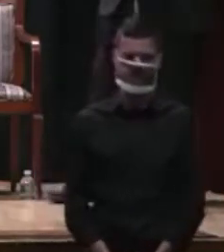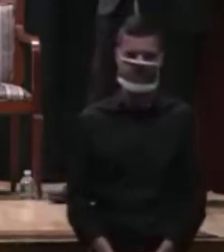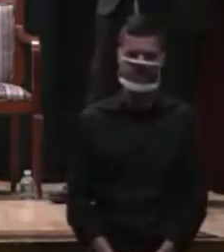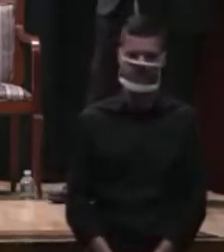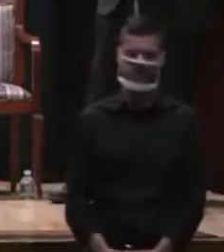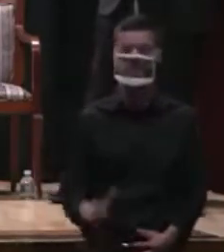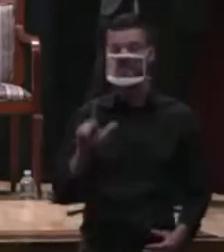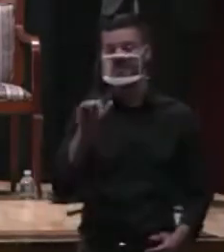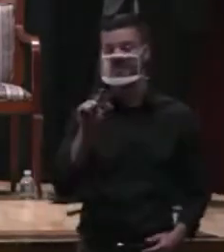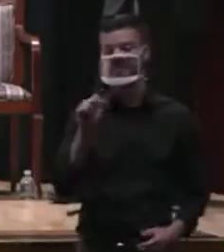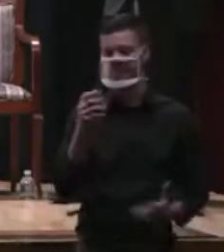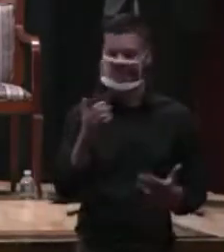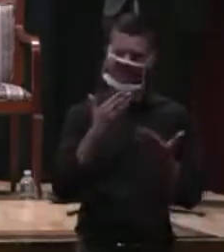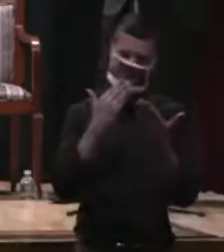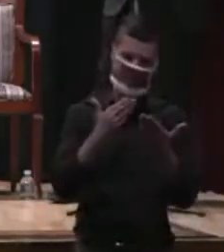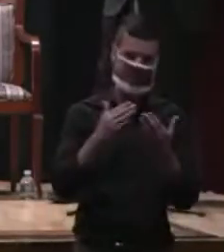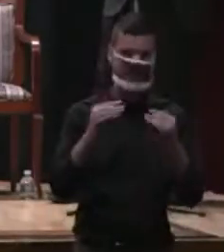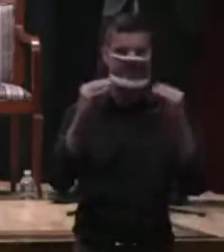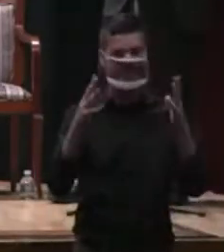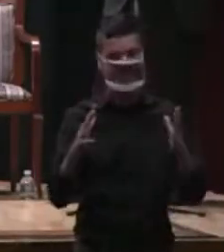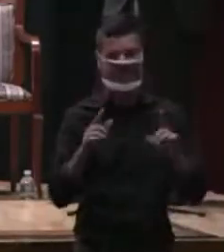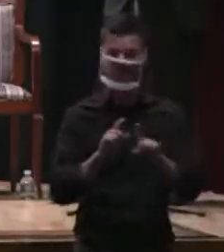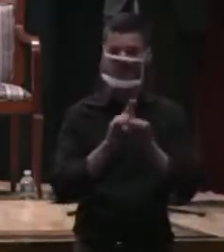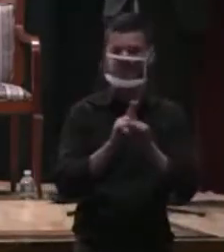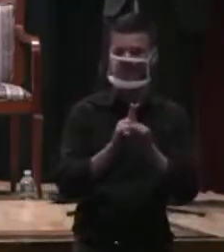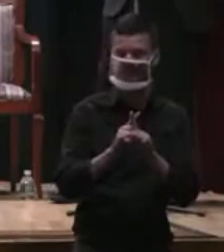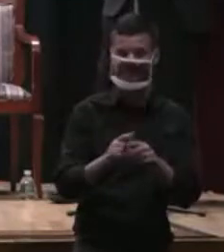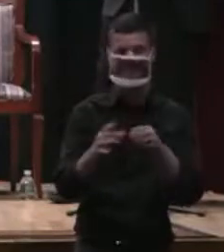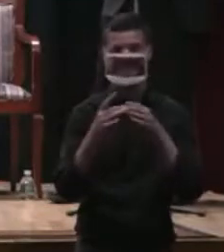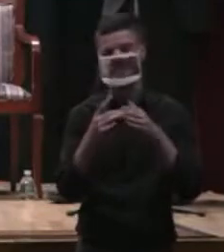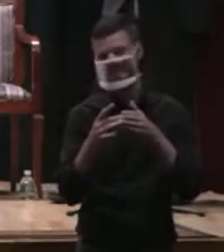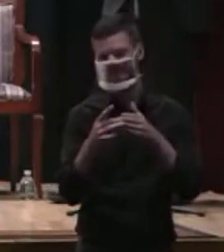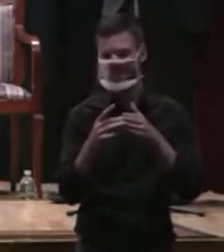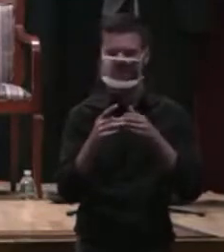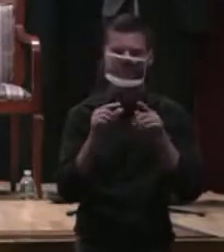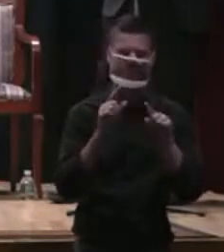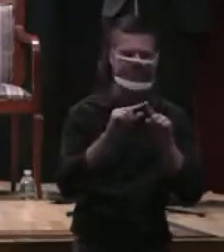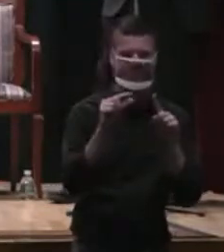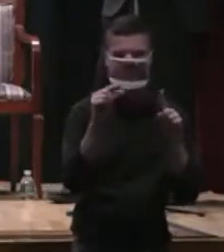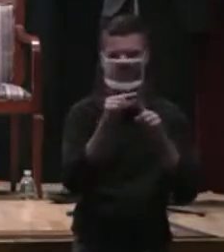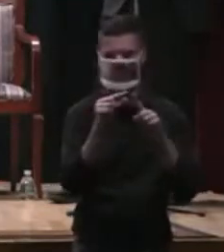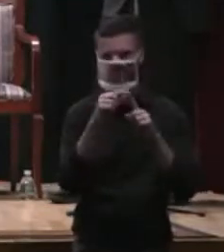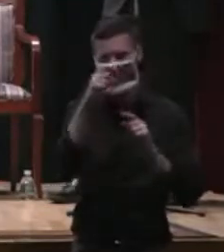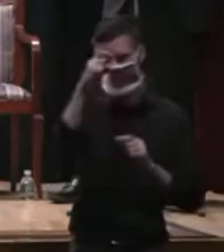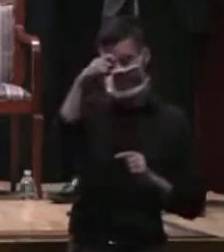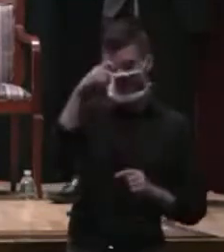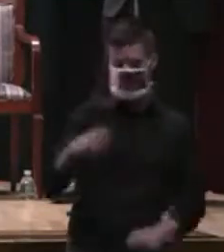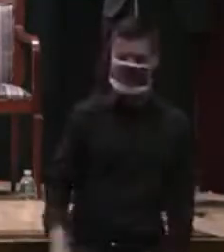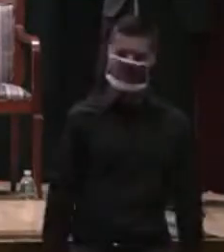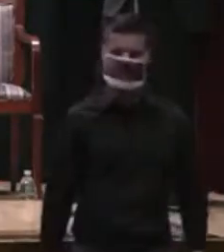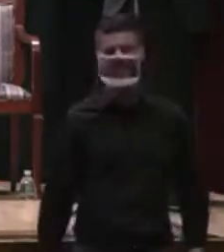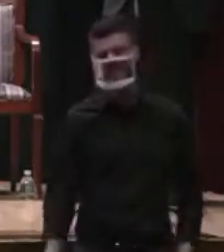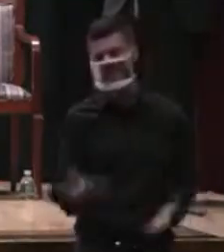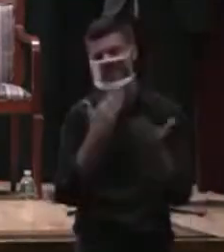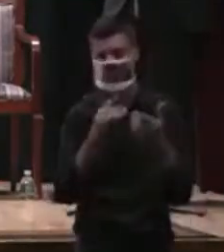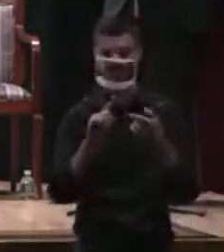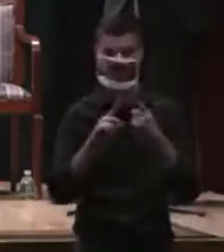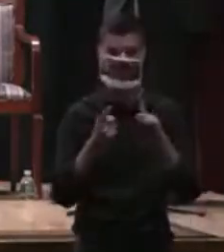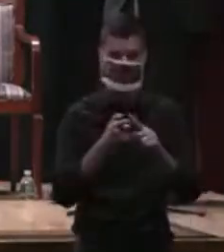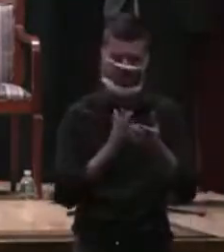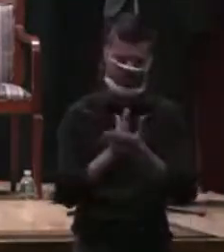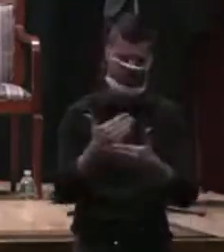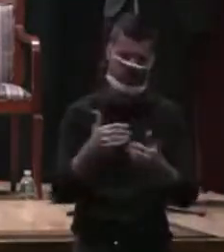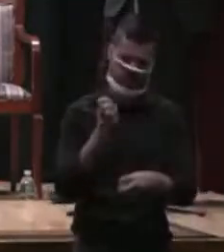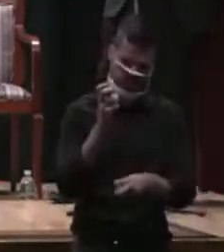Liza would like to thank her professors and mentors for their guidance and words of wisdom. She would also like to thank her friends for getting her through the